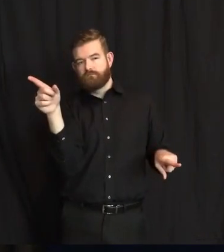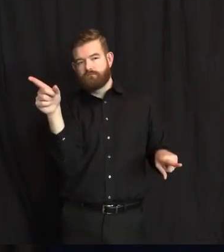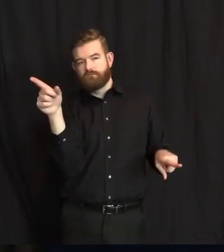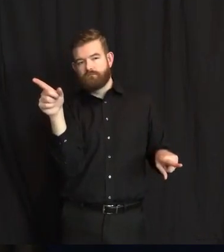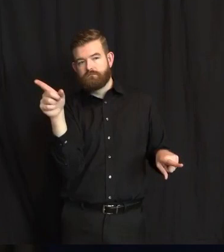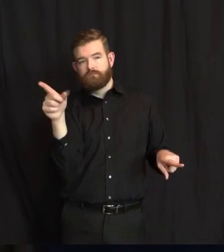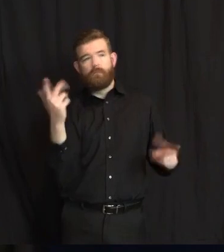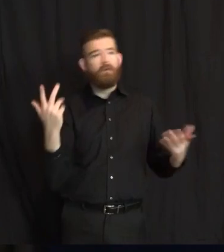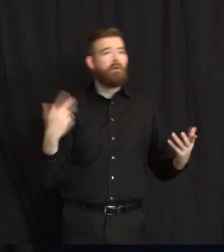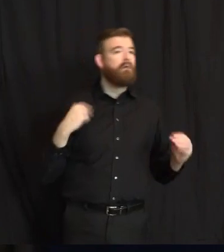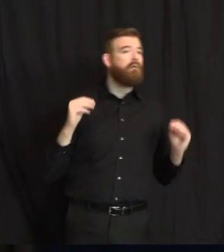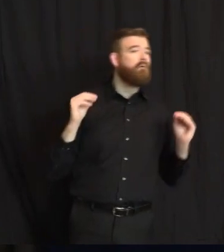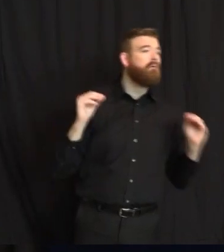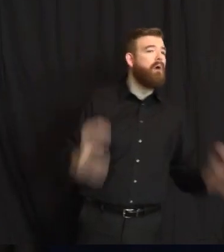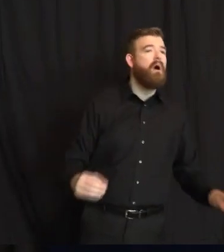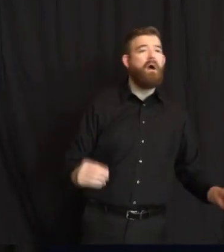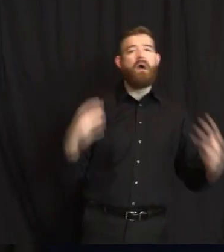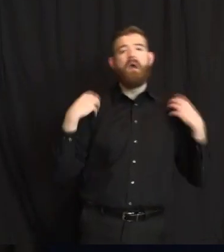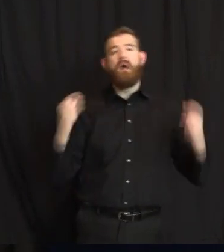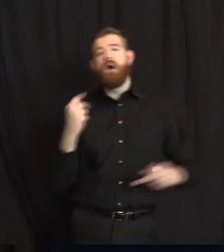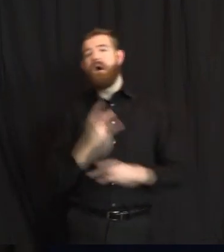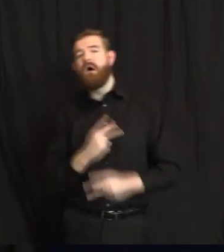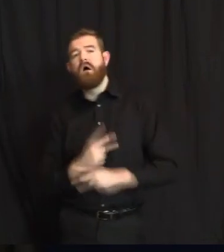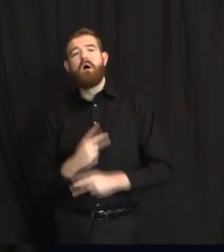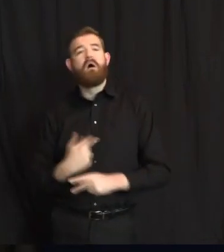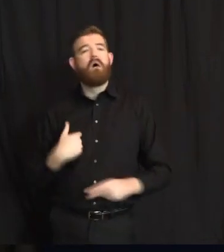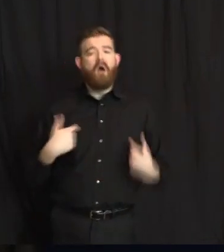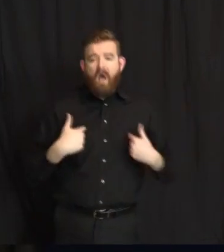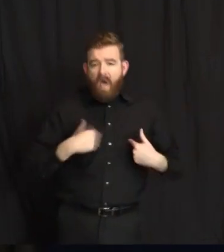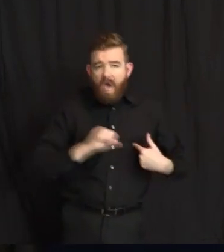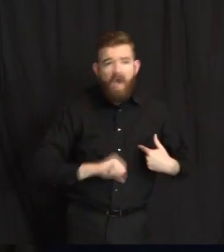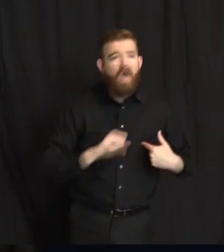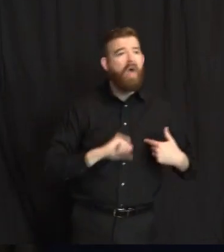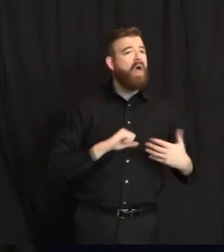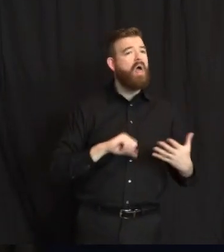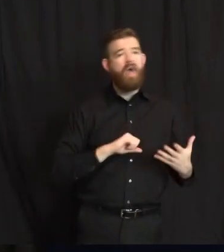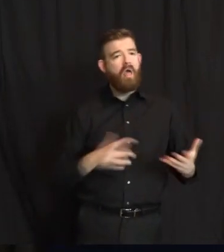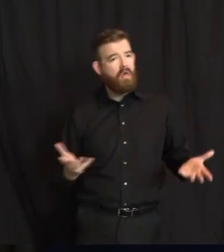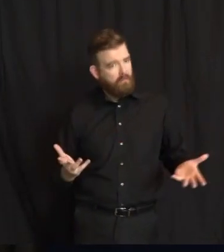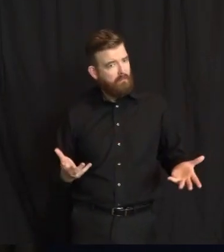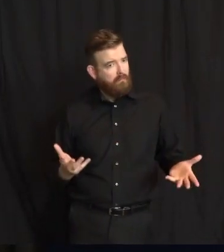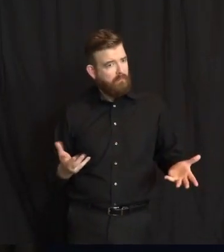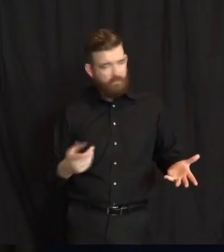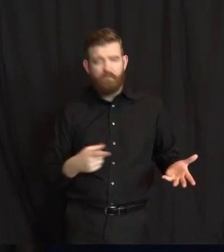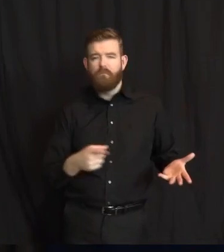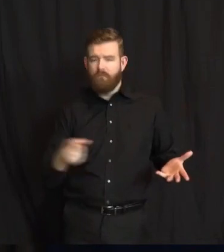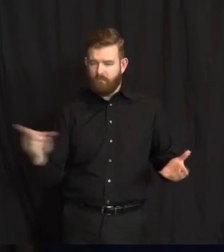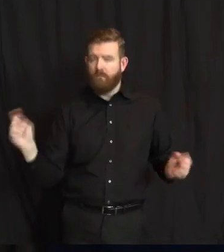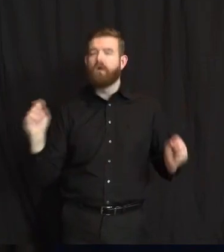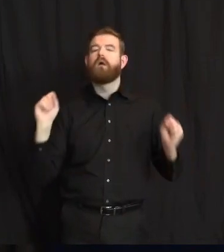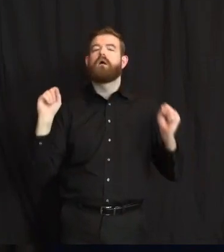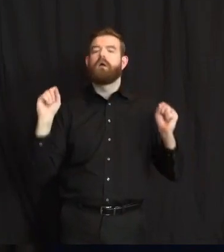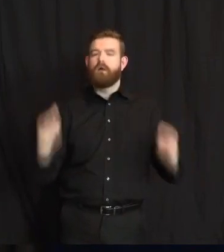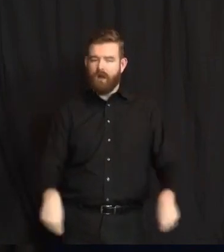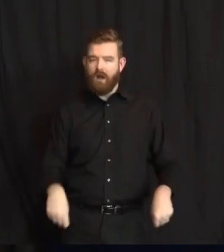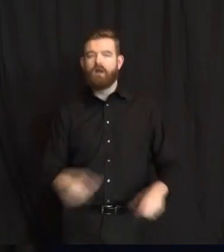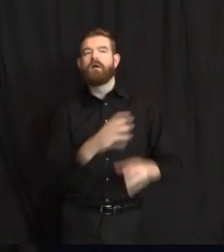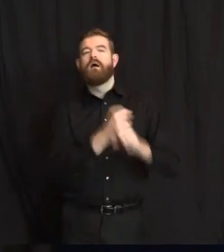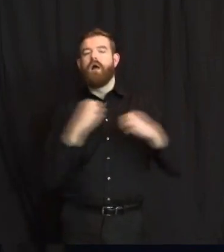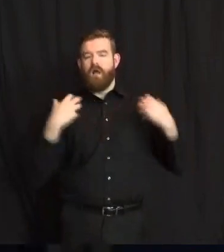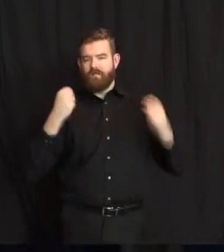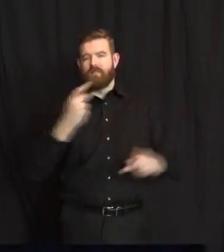have symptoms, or if they want to move forward with testing if they're symptomatic. But Colleen, may I just say this?